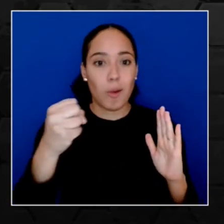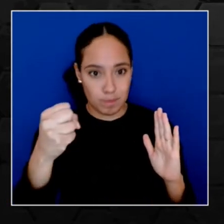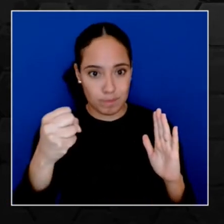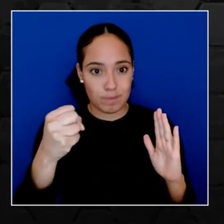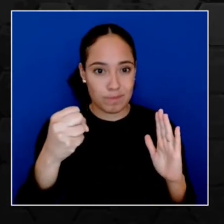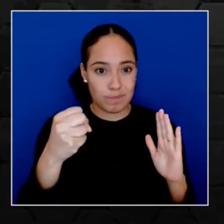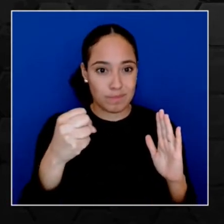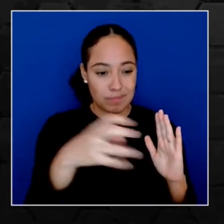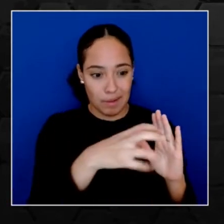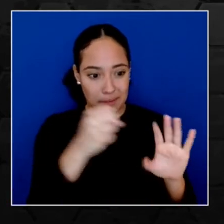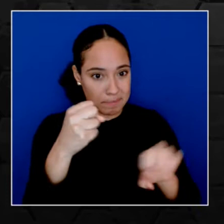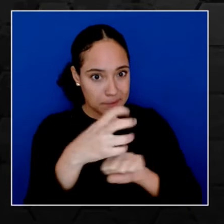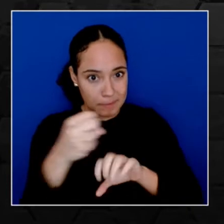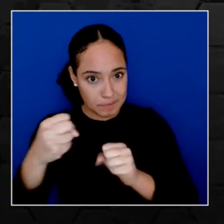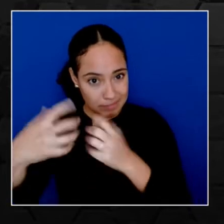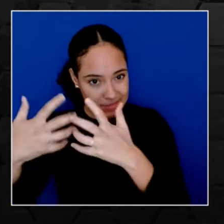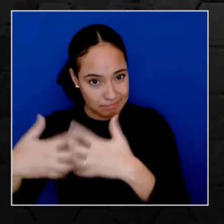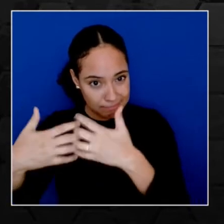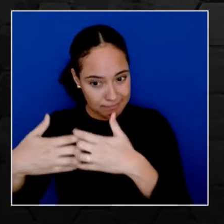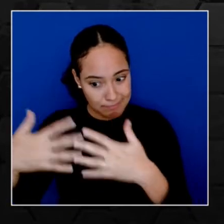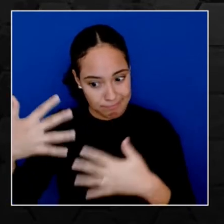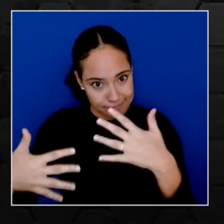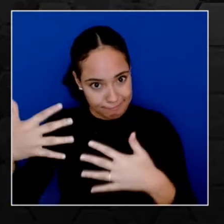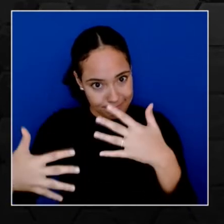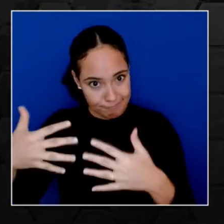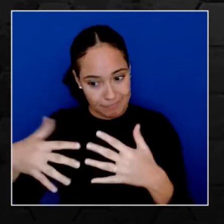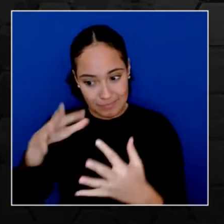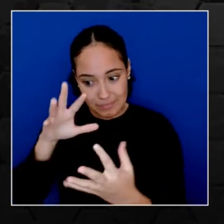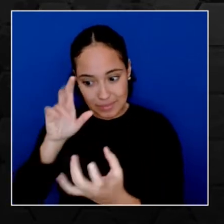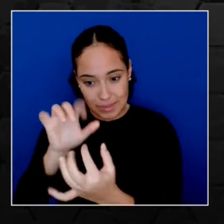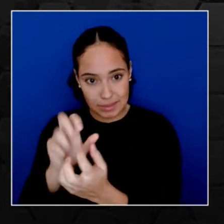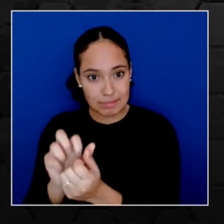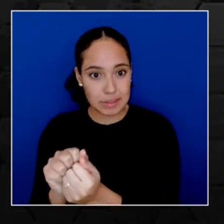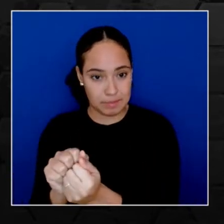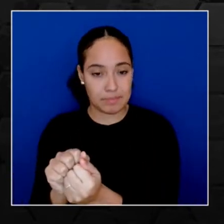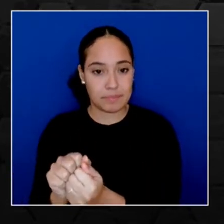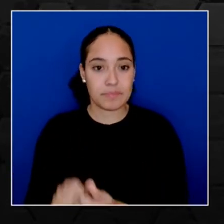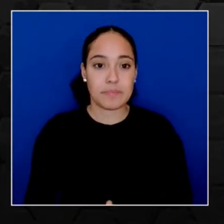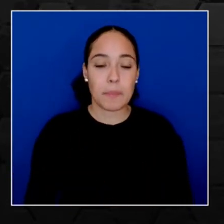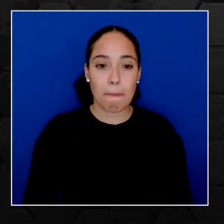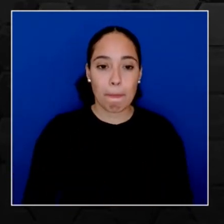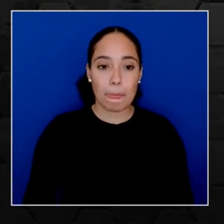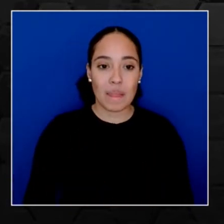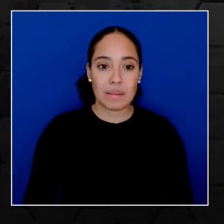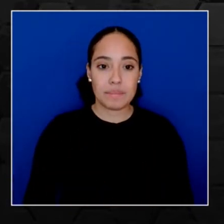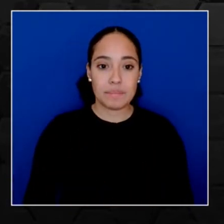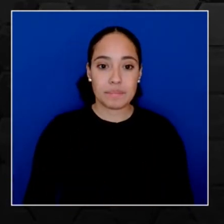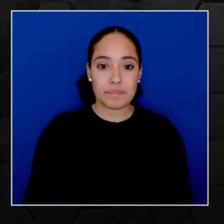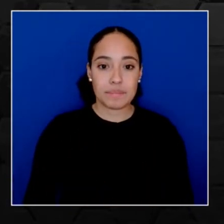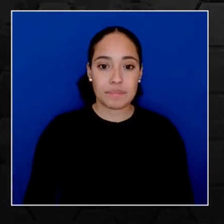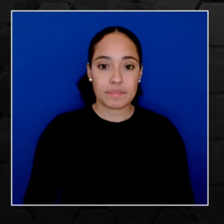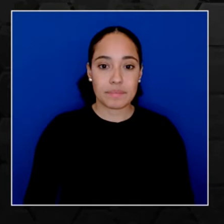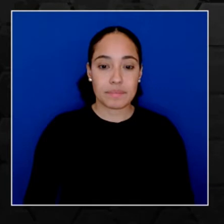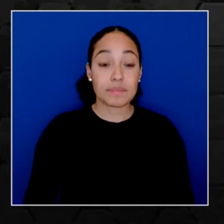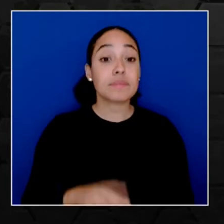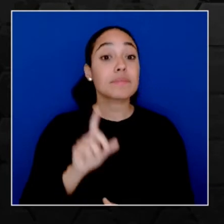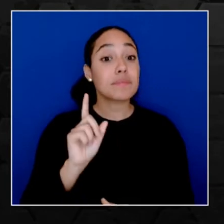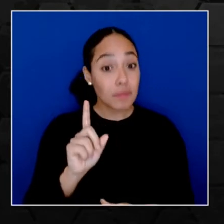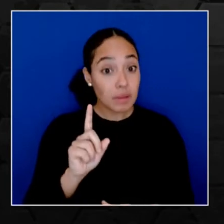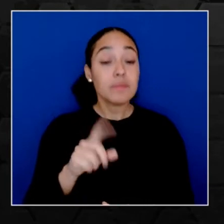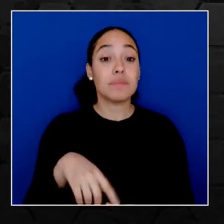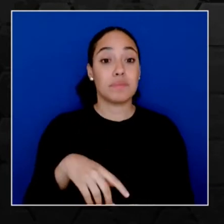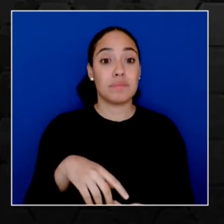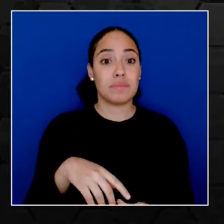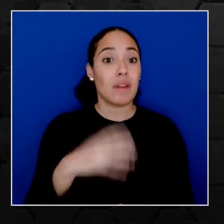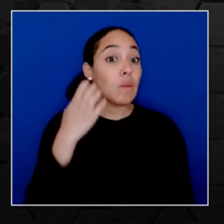The next thing would be device usage. So device usage is something that comes along nowadays, along with your online transaction, something that deals with